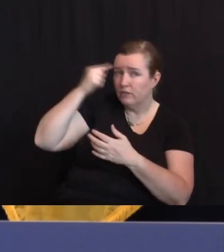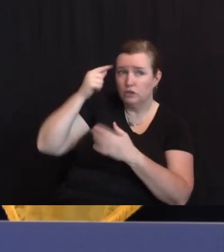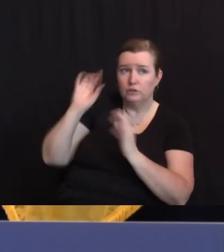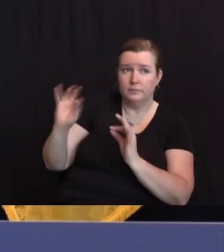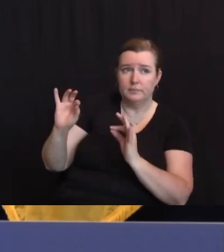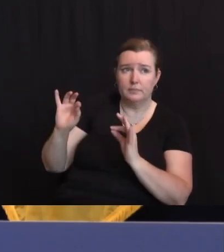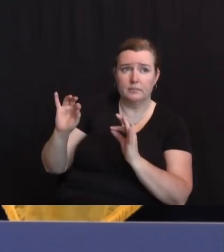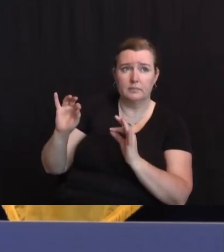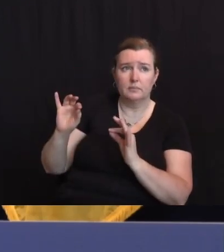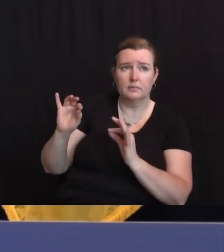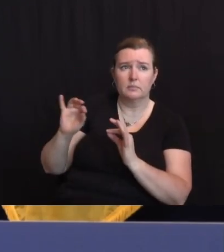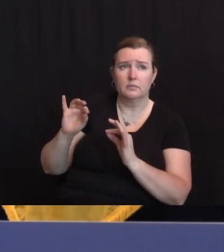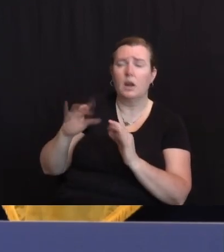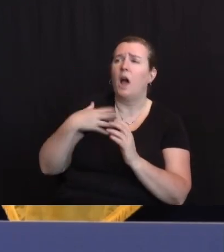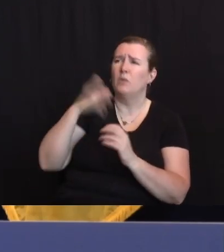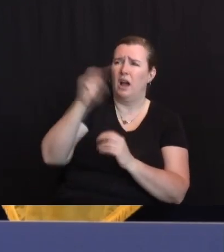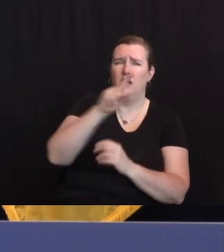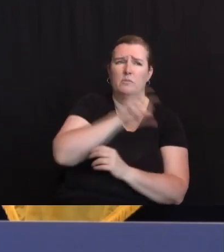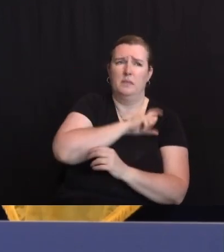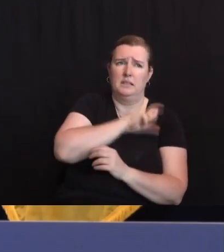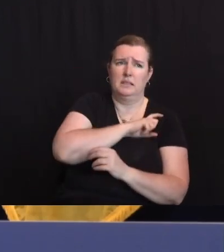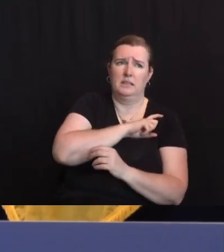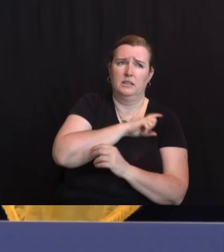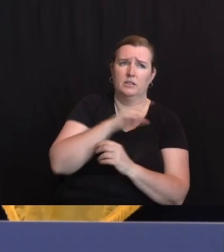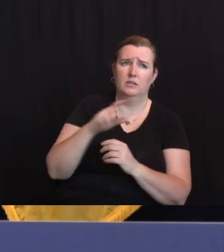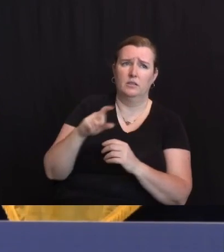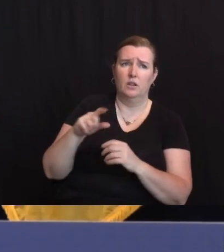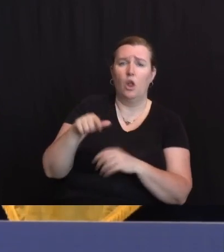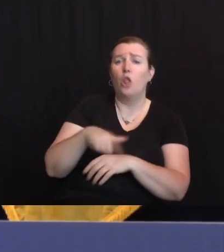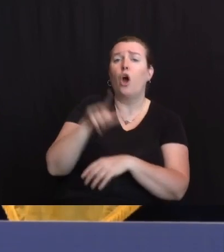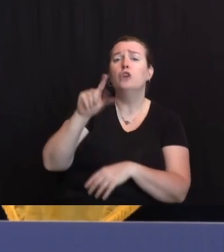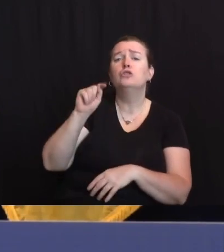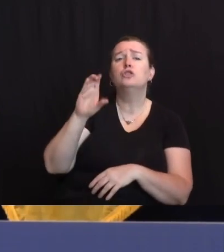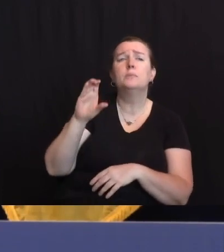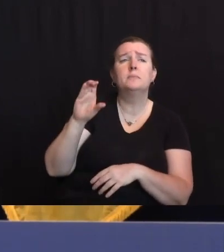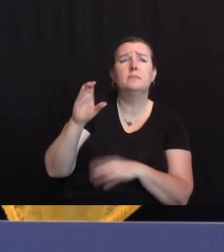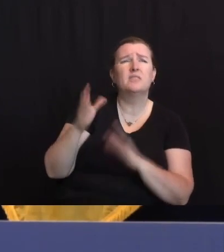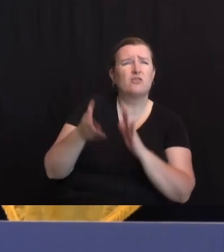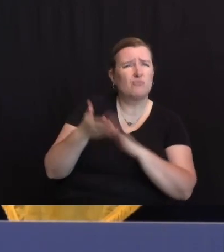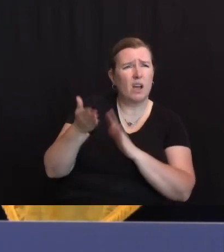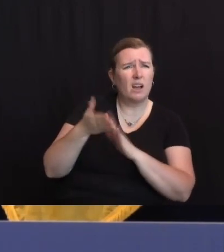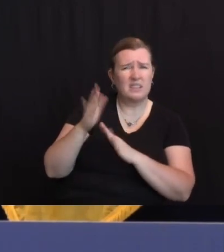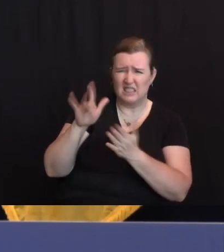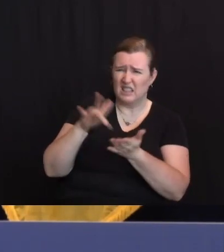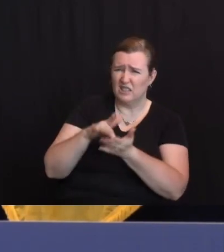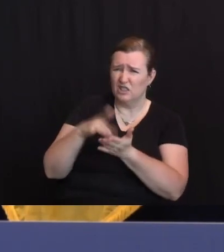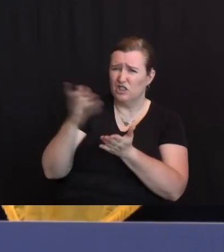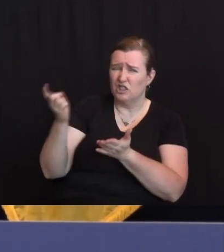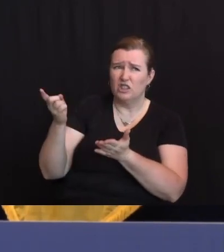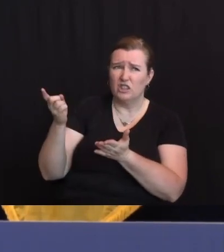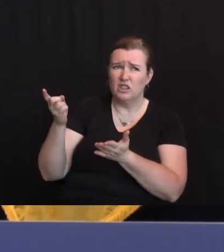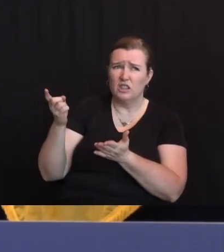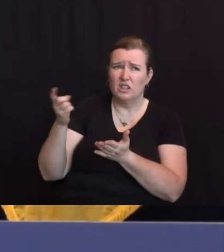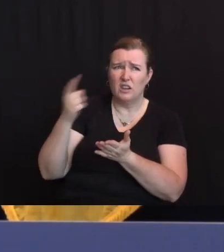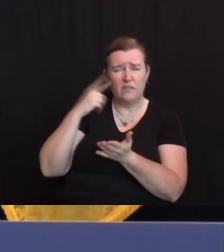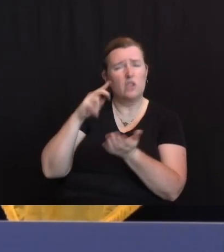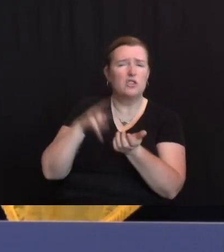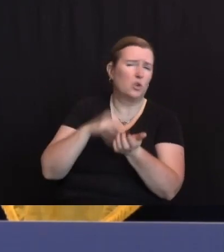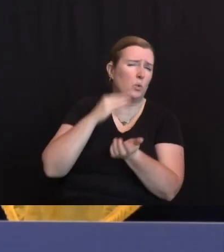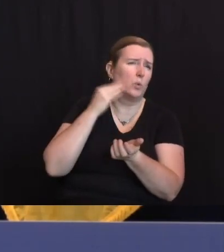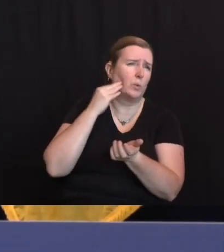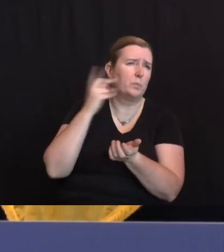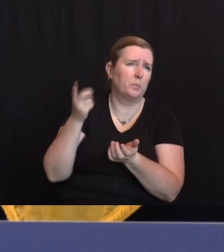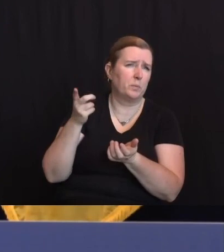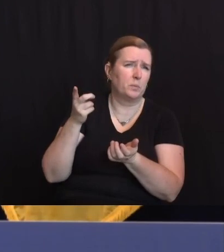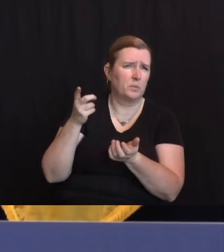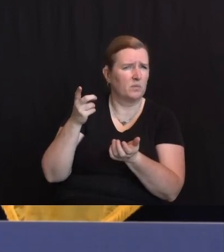I'd like to ask you about the Long-Term Care Emergency Operations Center. Is it going to be located in the Rock, and will your troopers be providing any assistance to